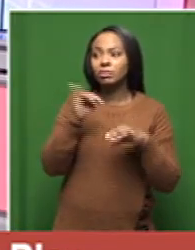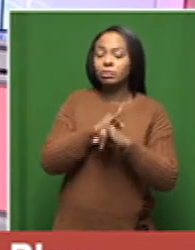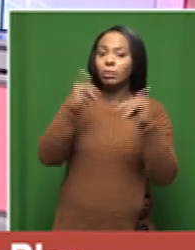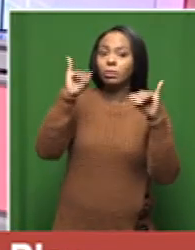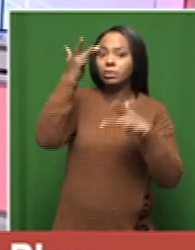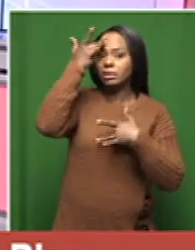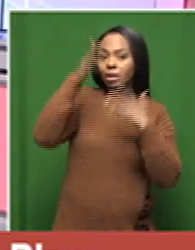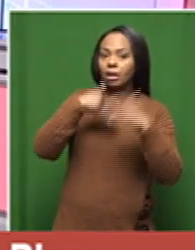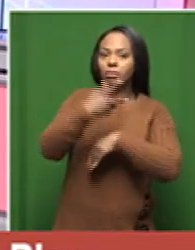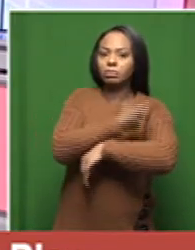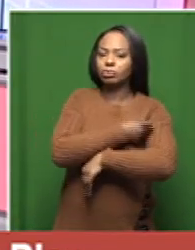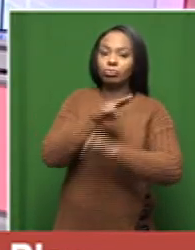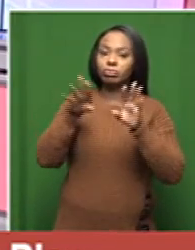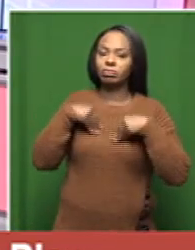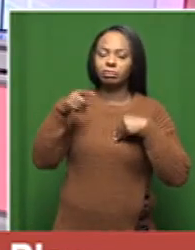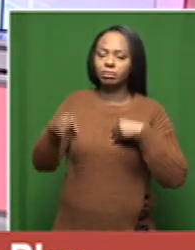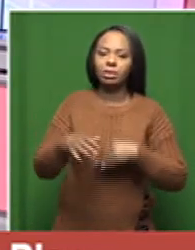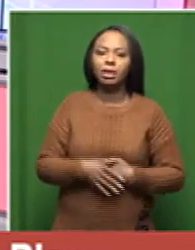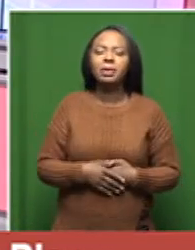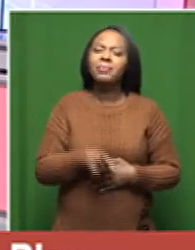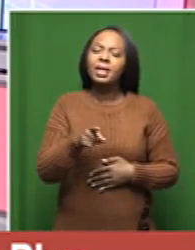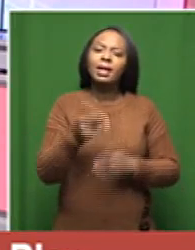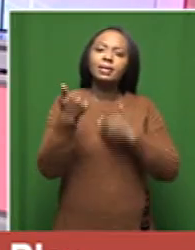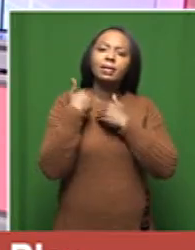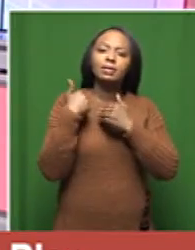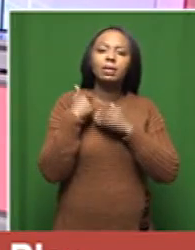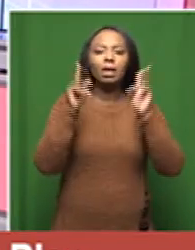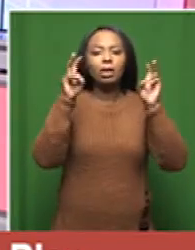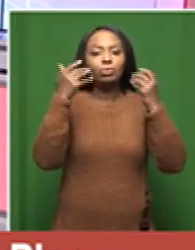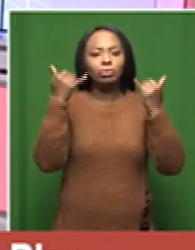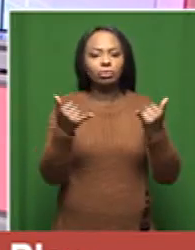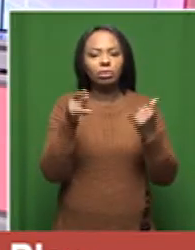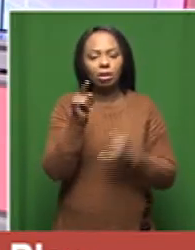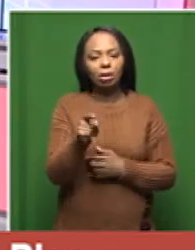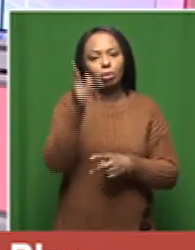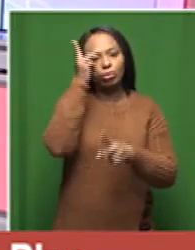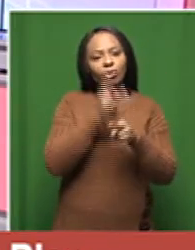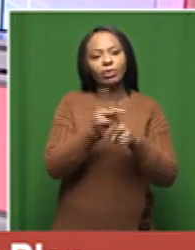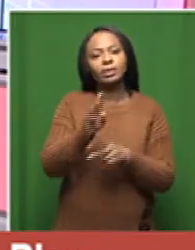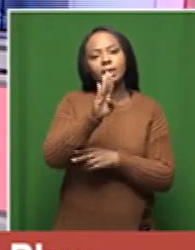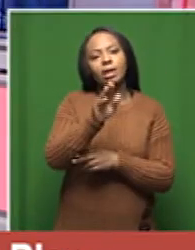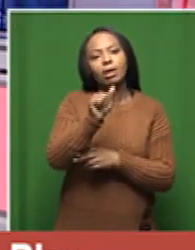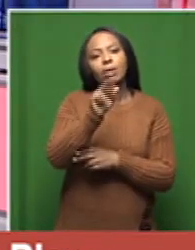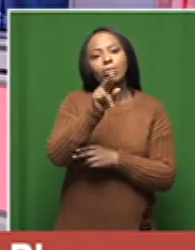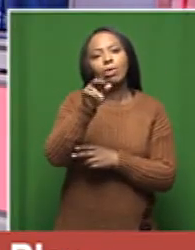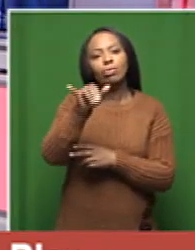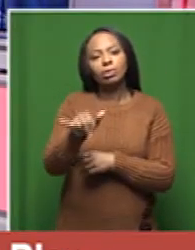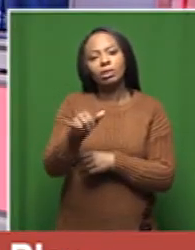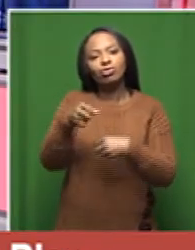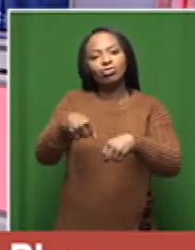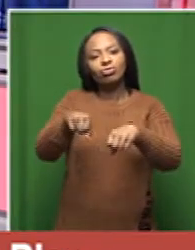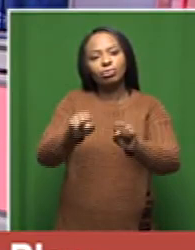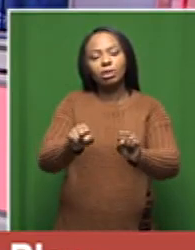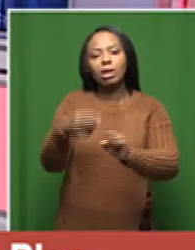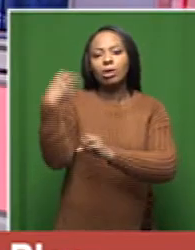us understand the efficacy and safety issues of the vaccines, we're now joined by Professor Barry Shub, who's the chair of the